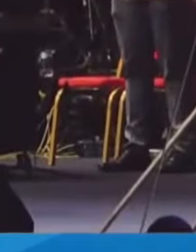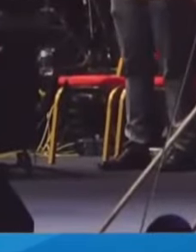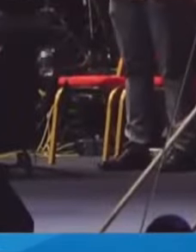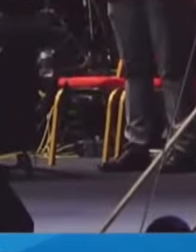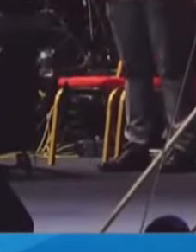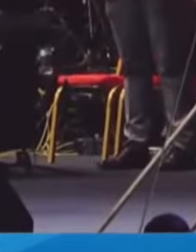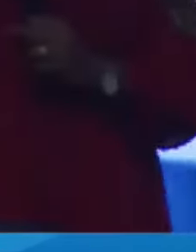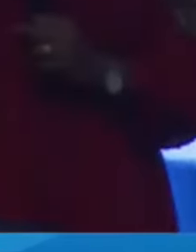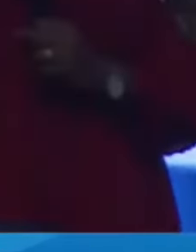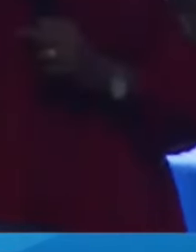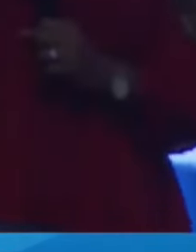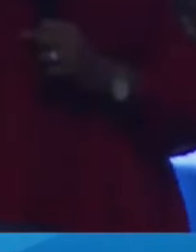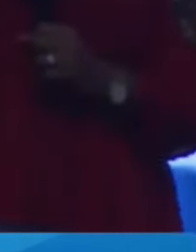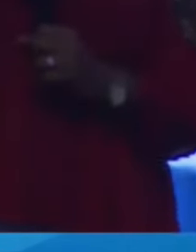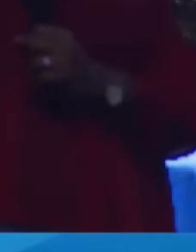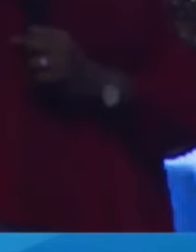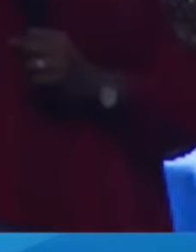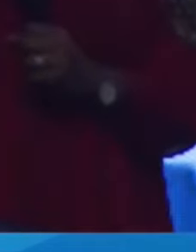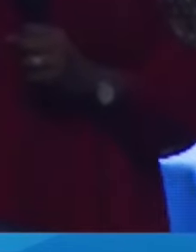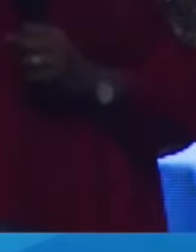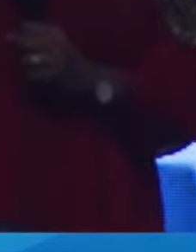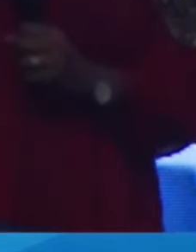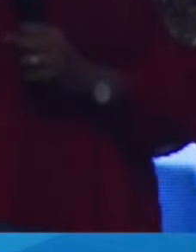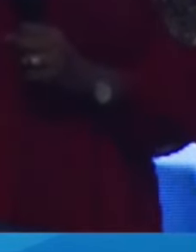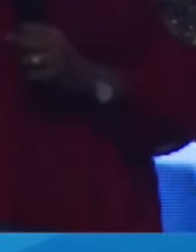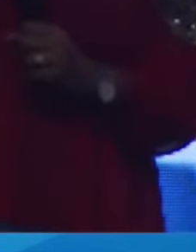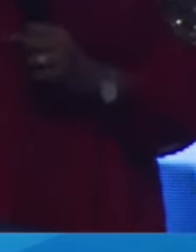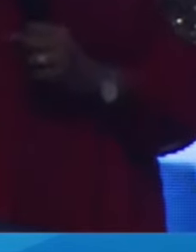tonight we pray first of